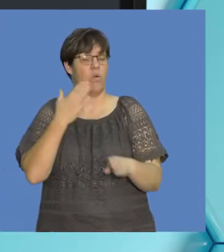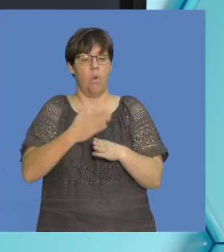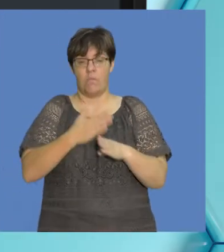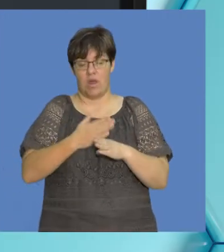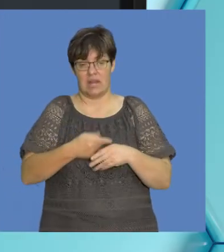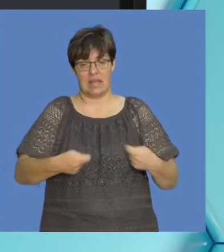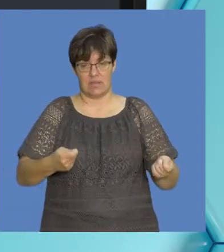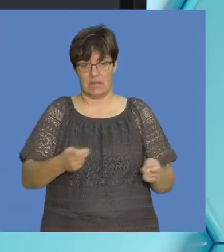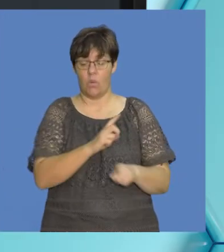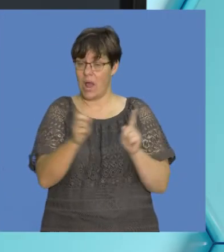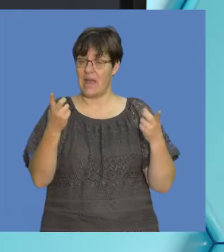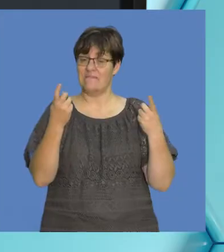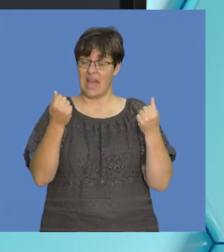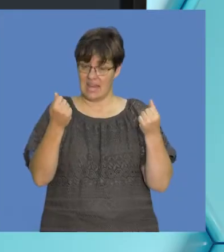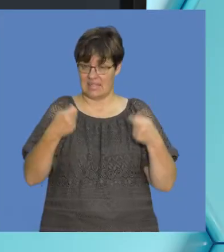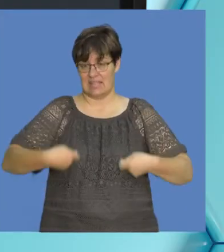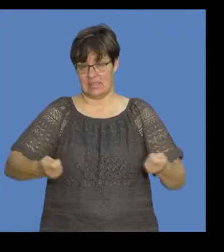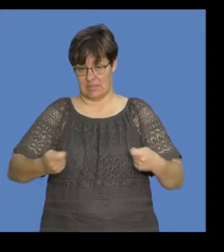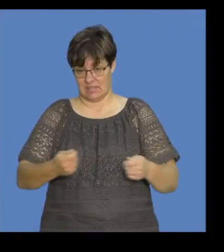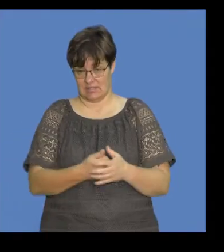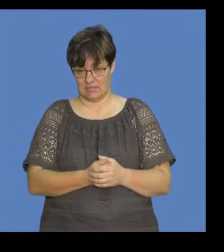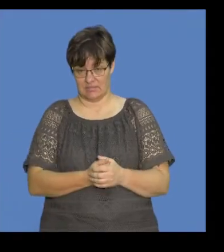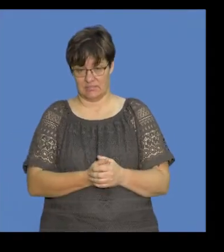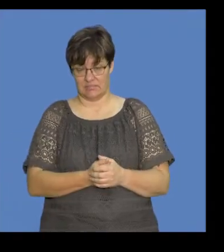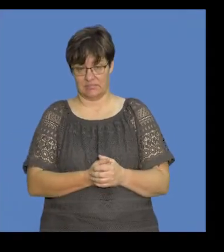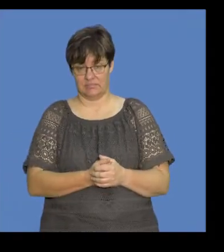expense, it's a financing expense.